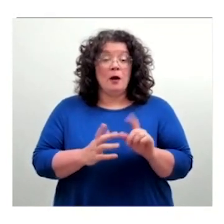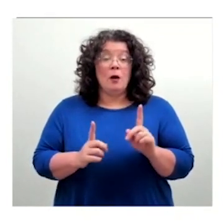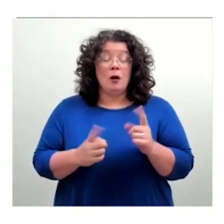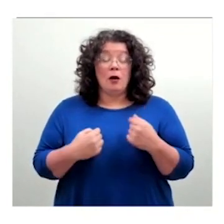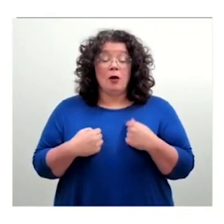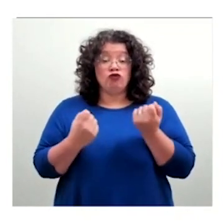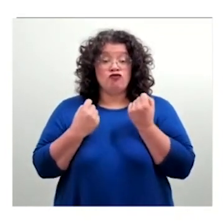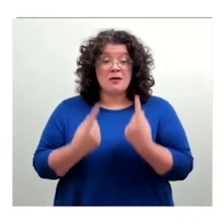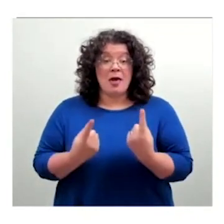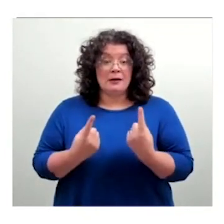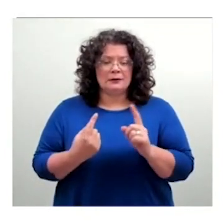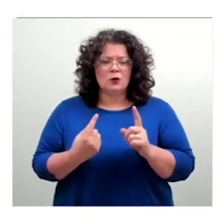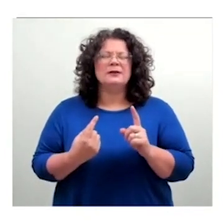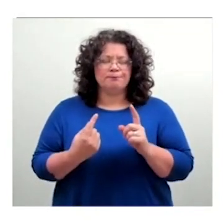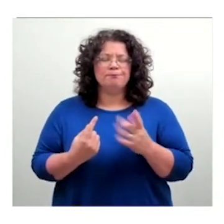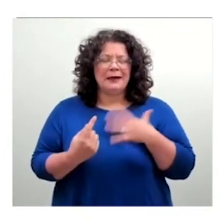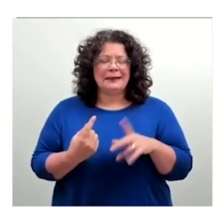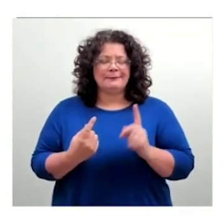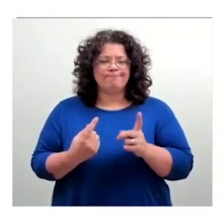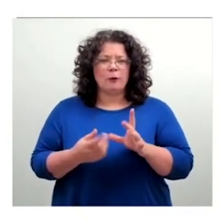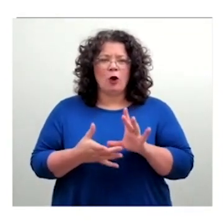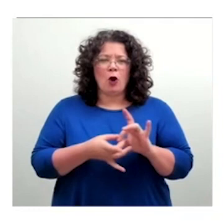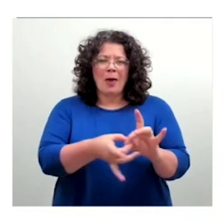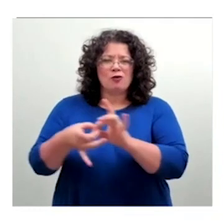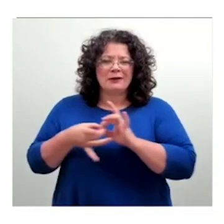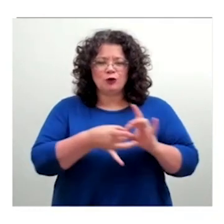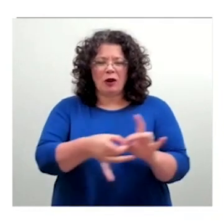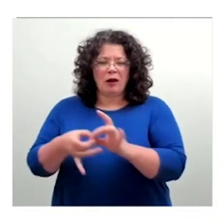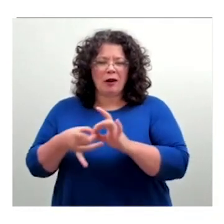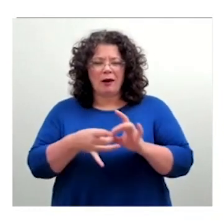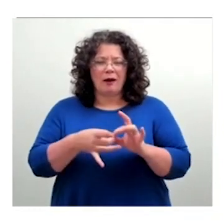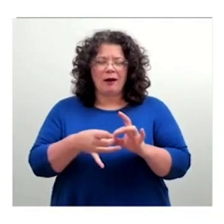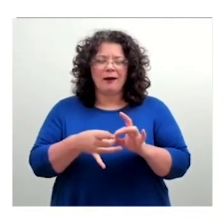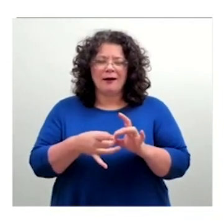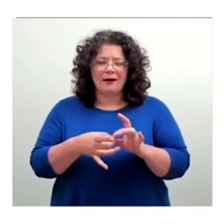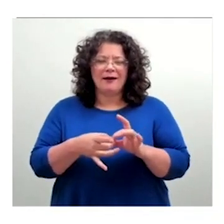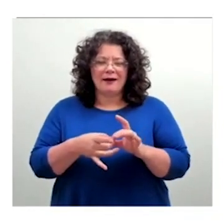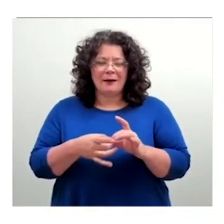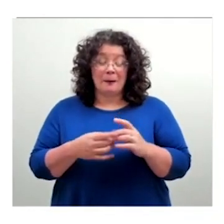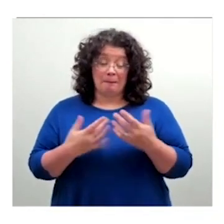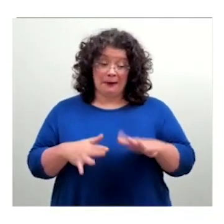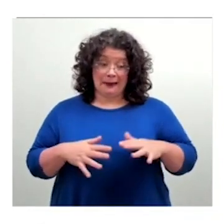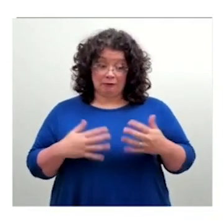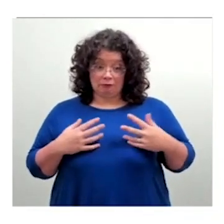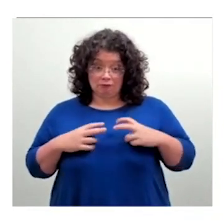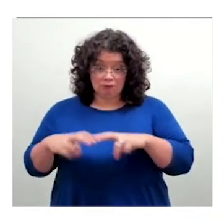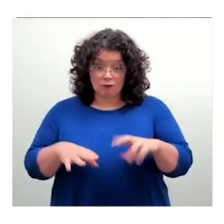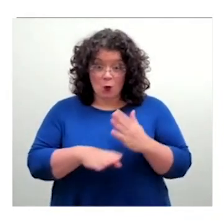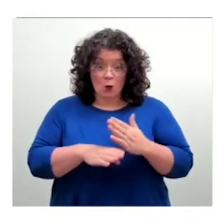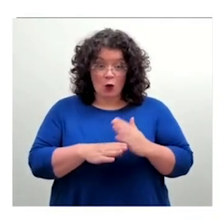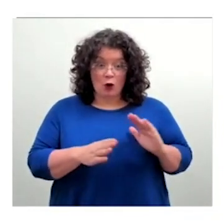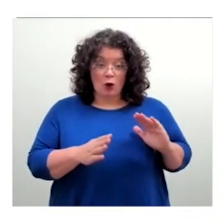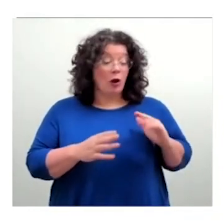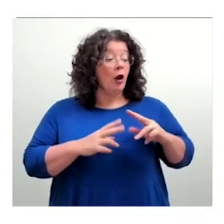got the research finished, which happened in the summer, that we've been working at, okay, well, who's in the best place to actually drive and own the business case moving forward